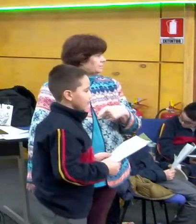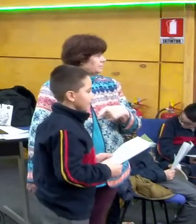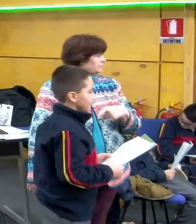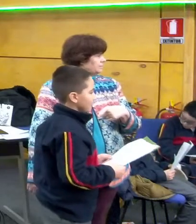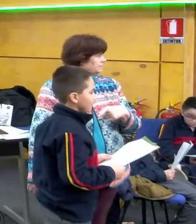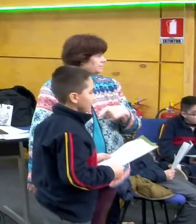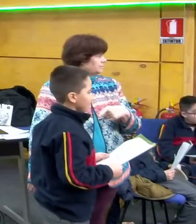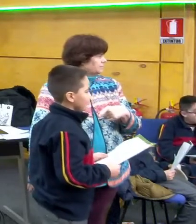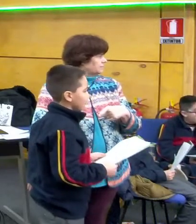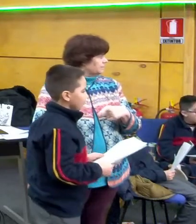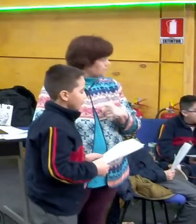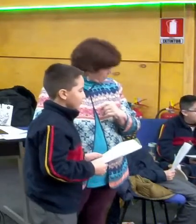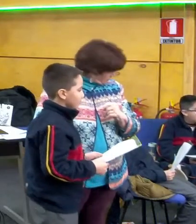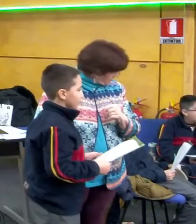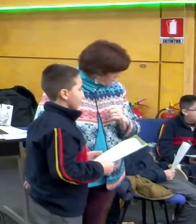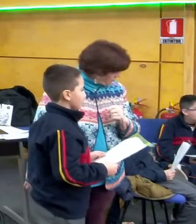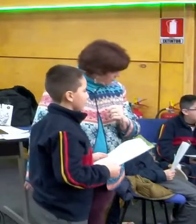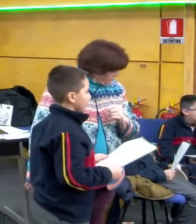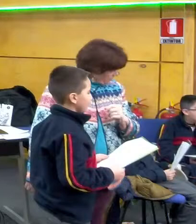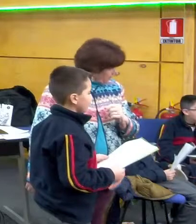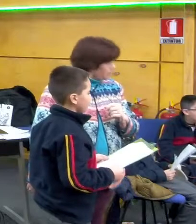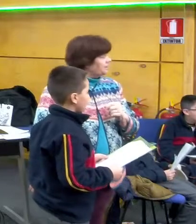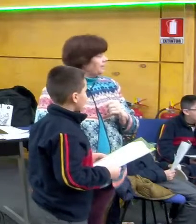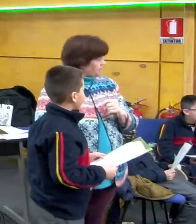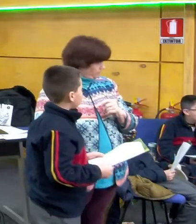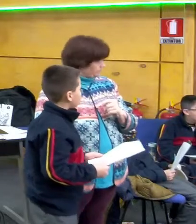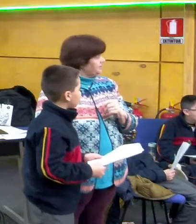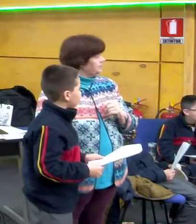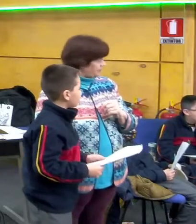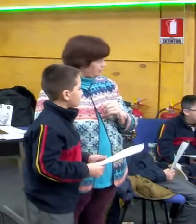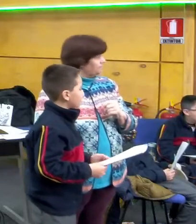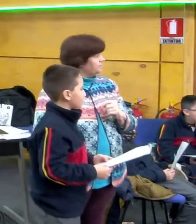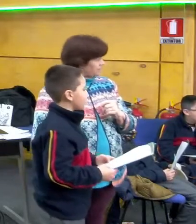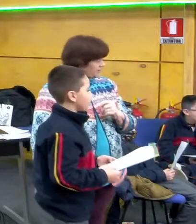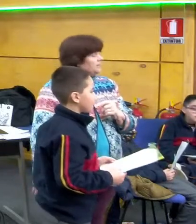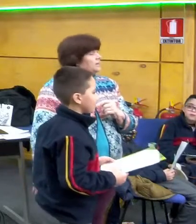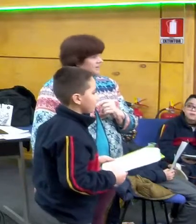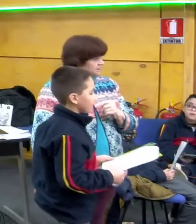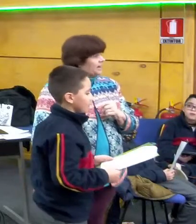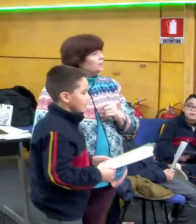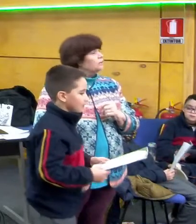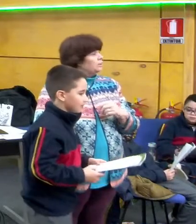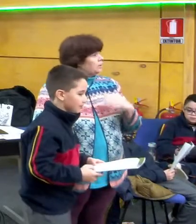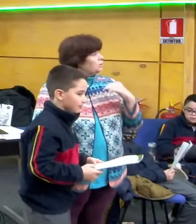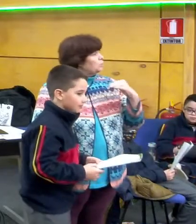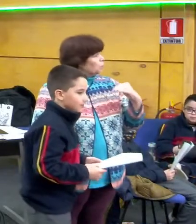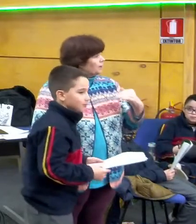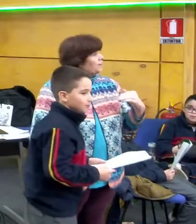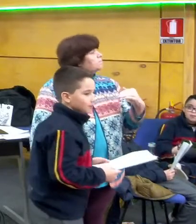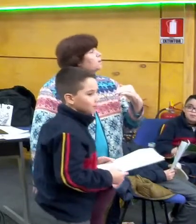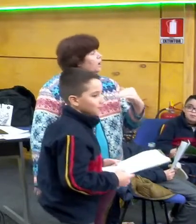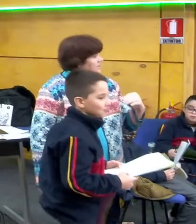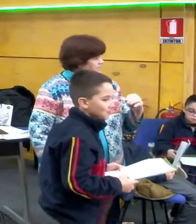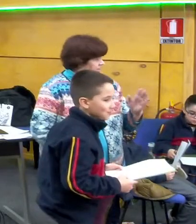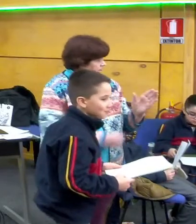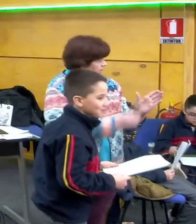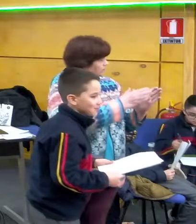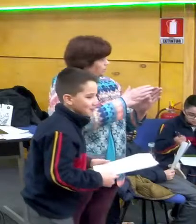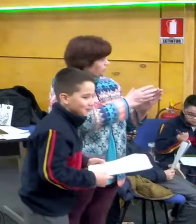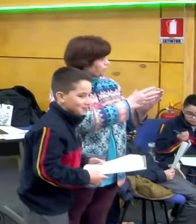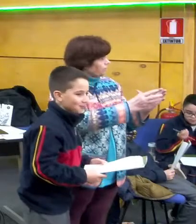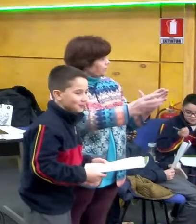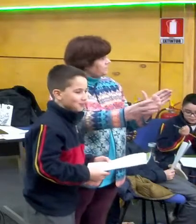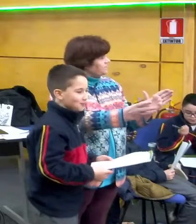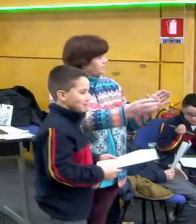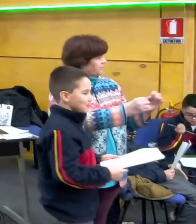The poses. The poses. Yeah, yeah. He's got to work on the pausing,